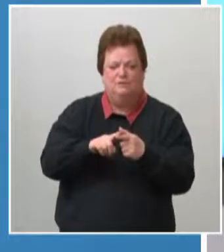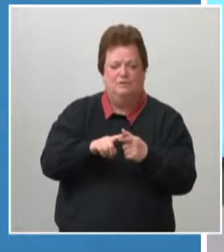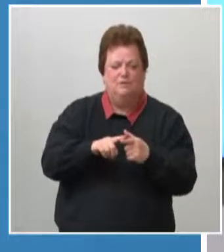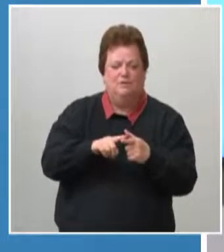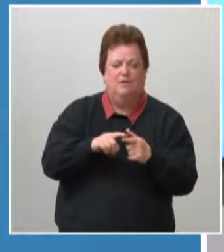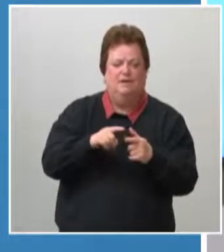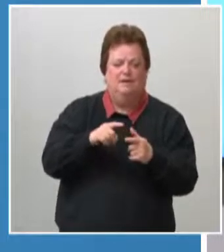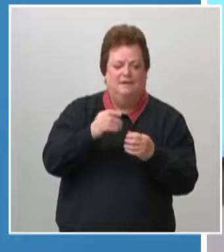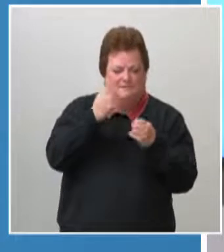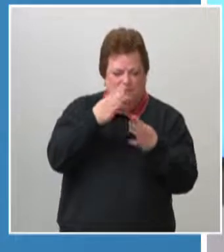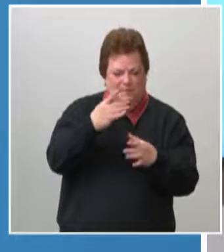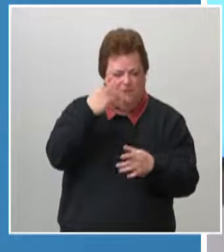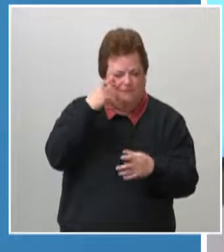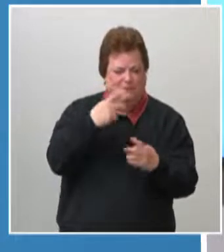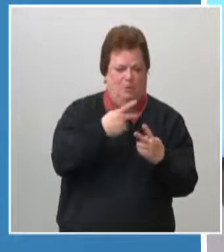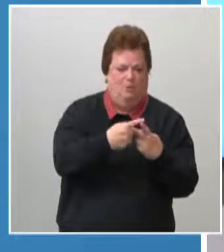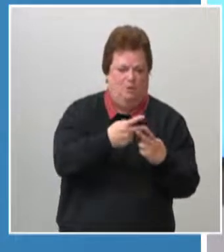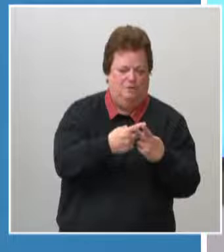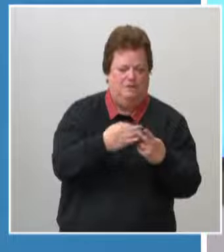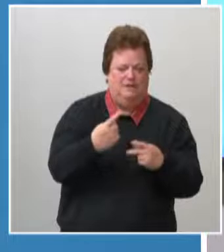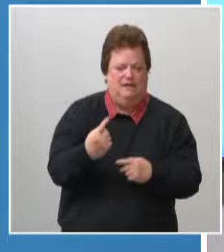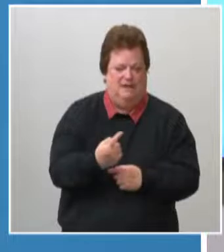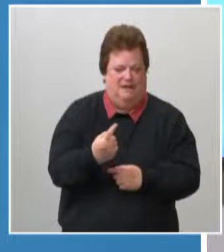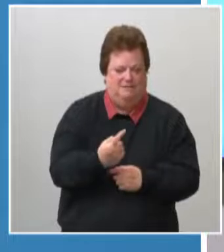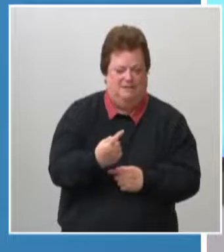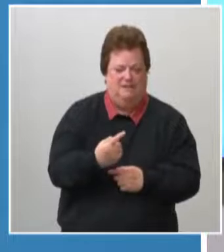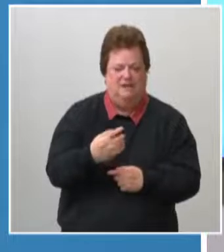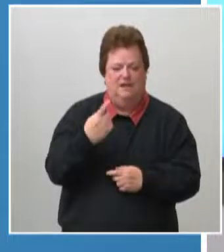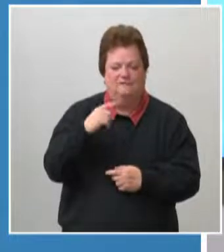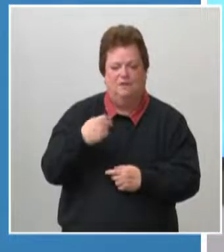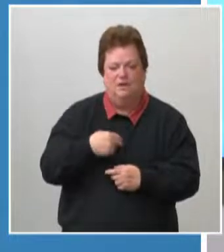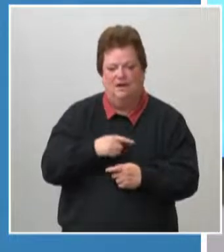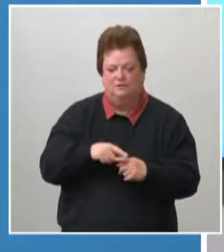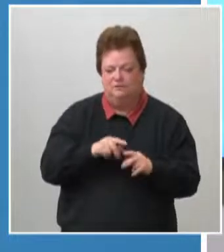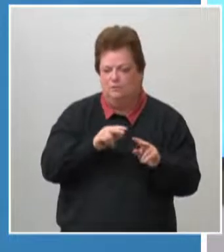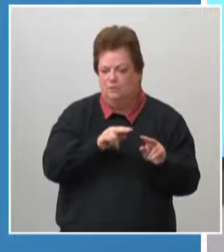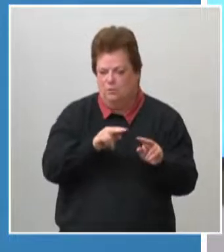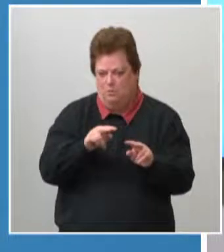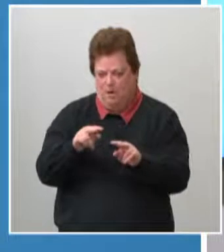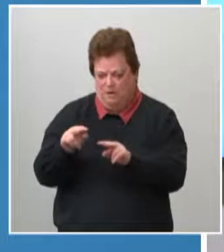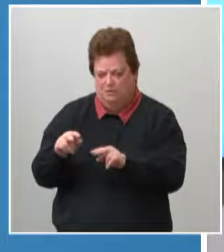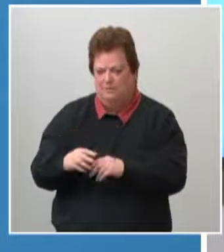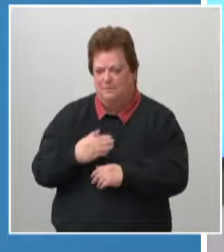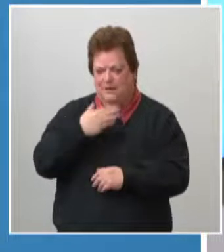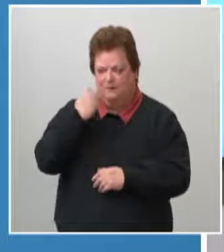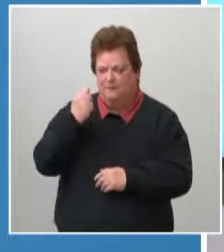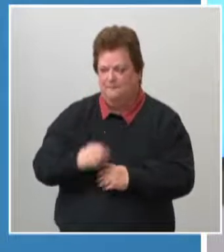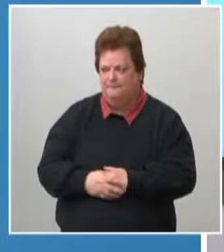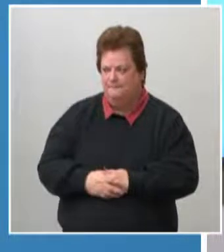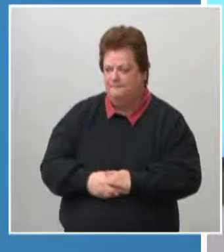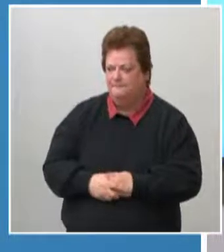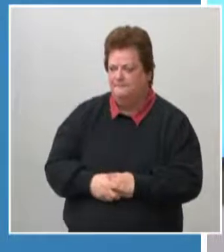isolation information, and for us maybe to be able to monitor and see what's happening.